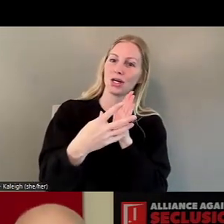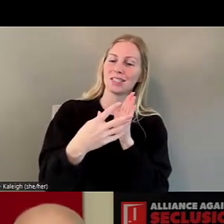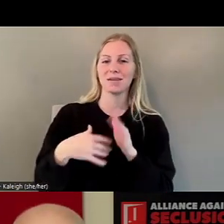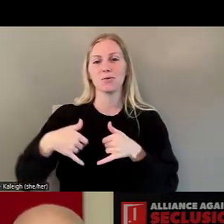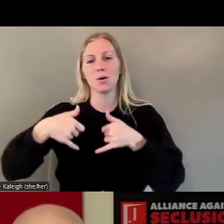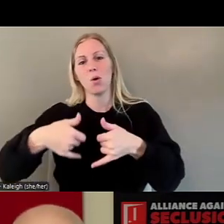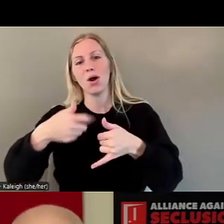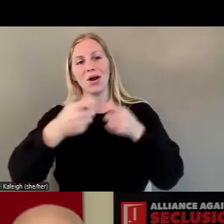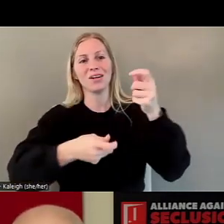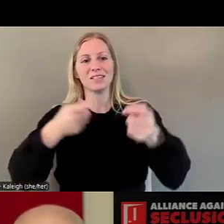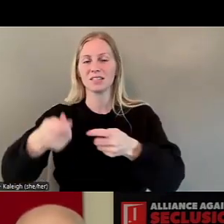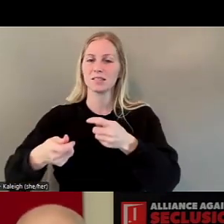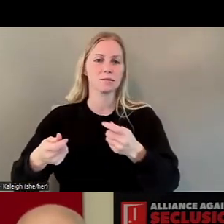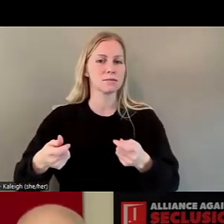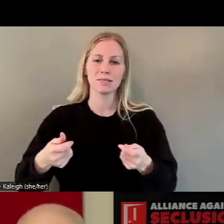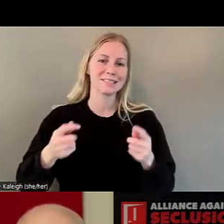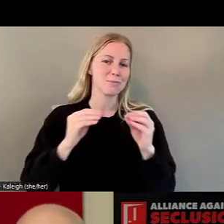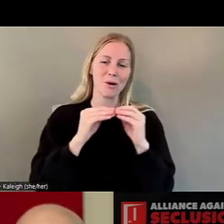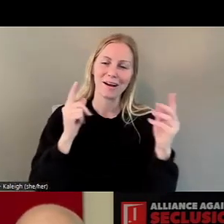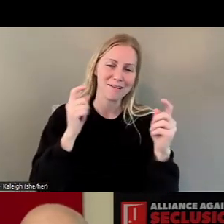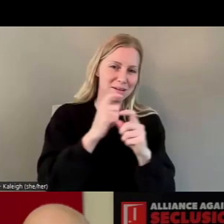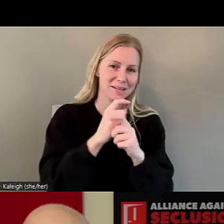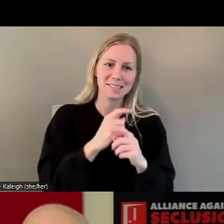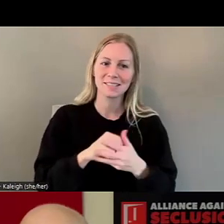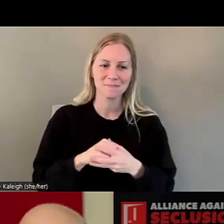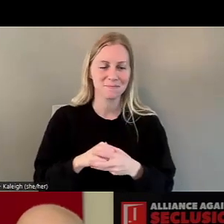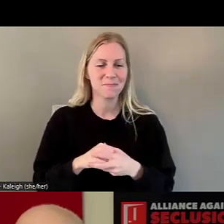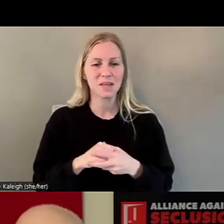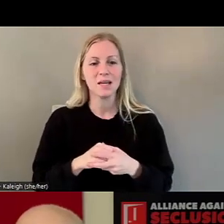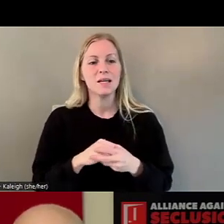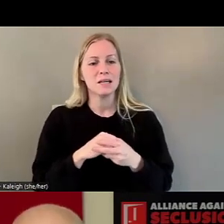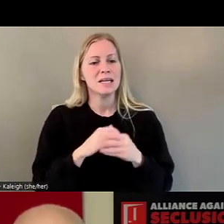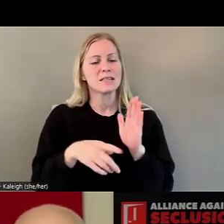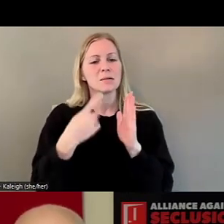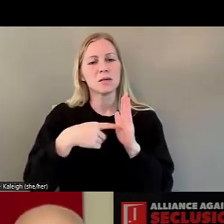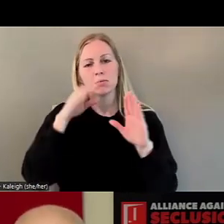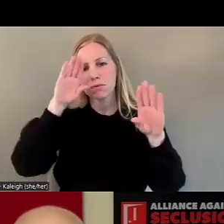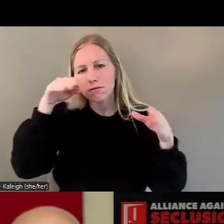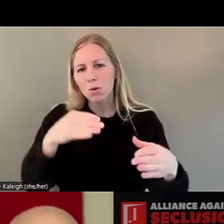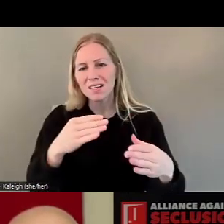I would also say that part of this issue is that we're sometimes focused on the wrong thing.